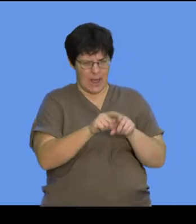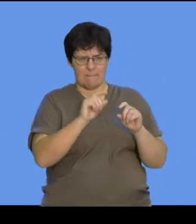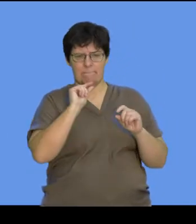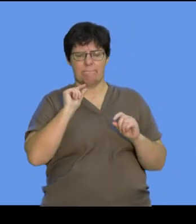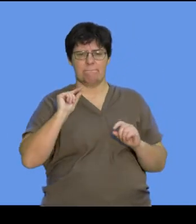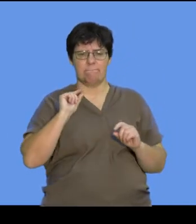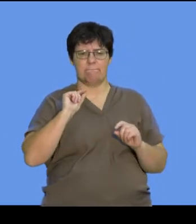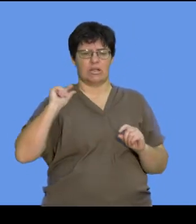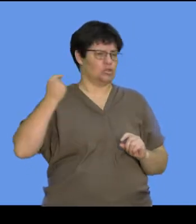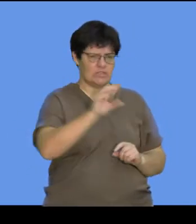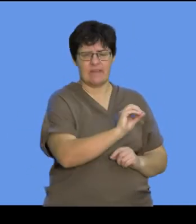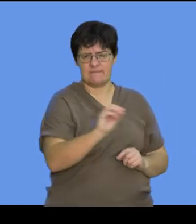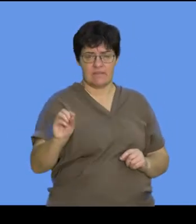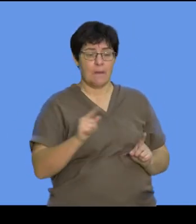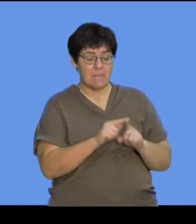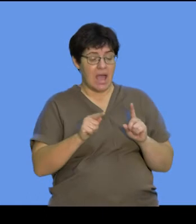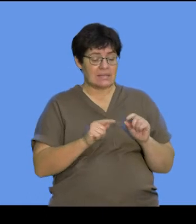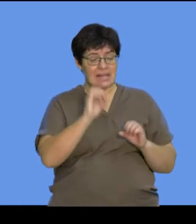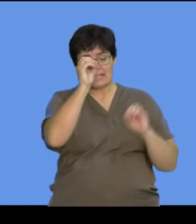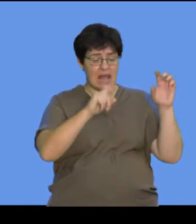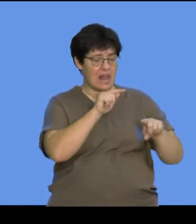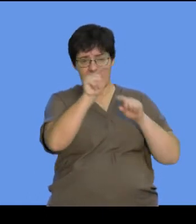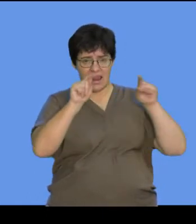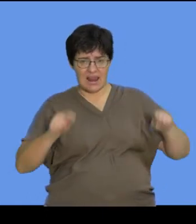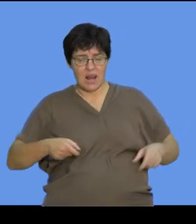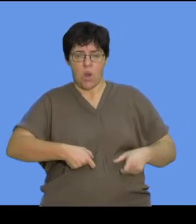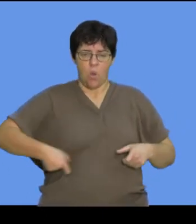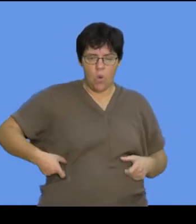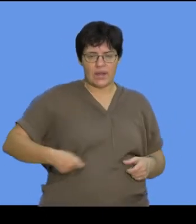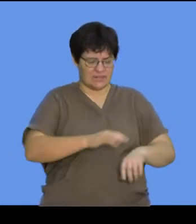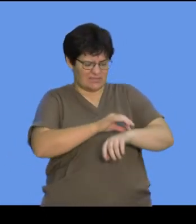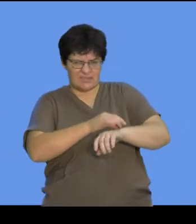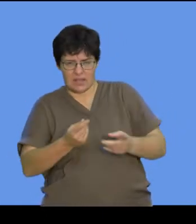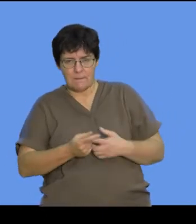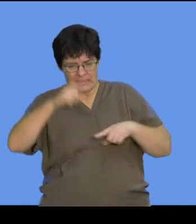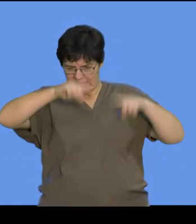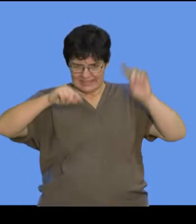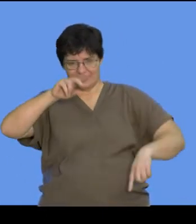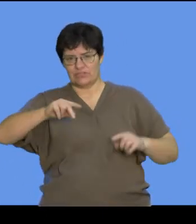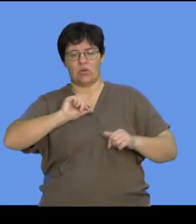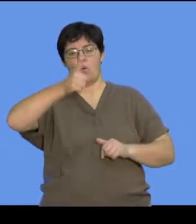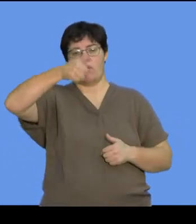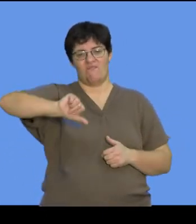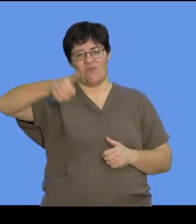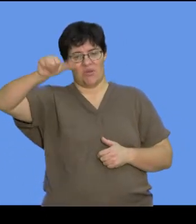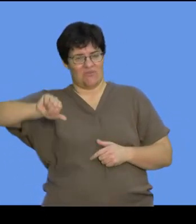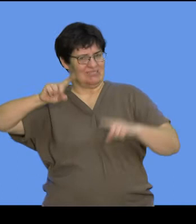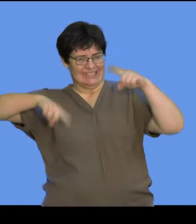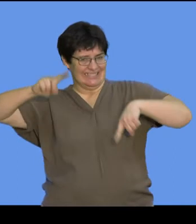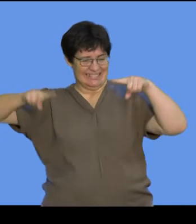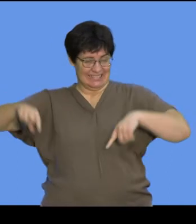genes. Yet, cells from the different tissues and organs look and behave very differently. As I